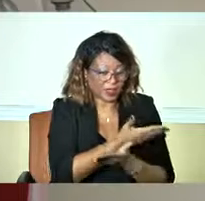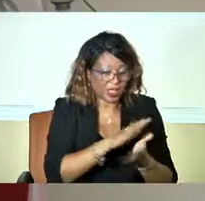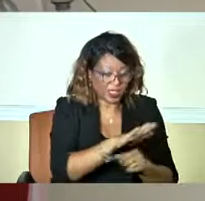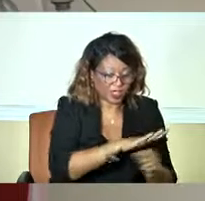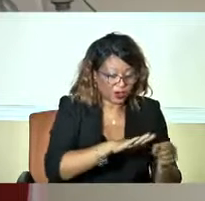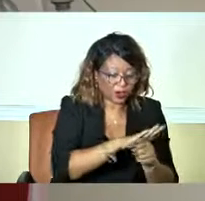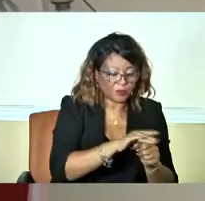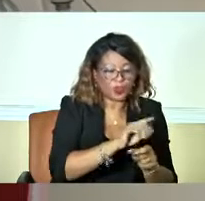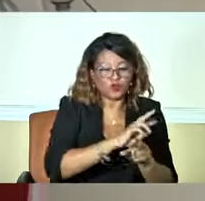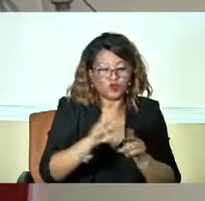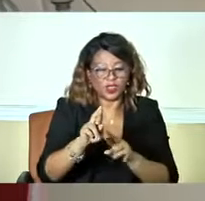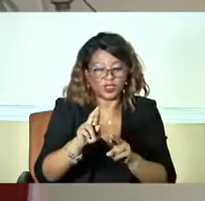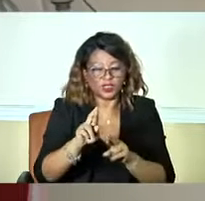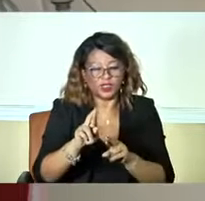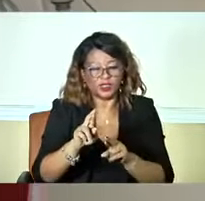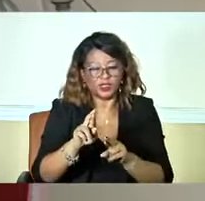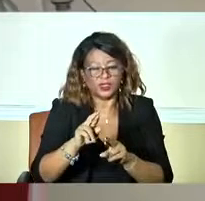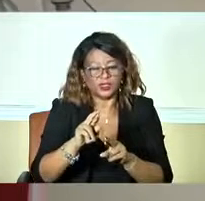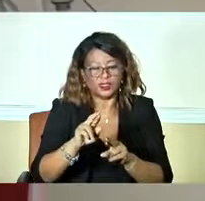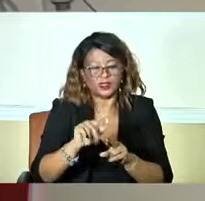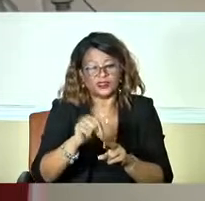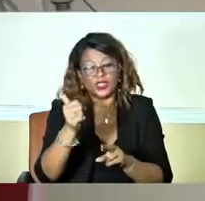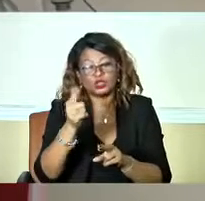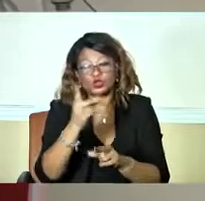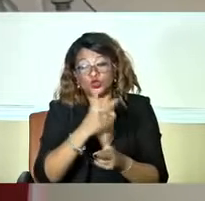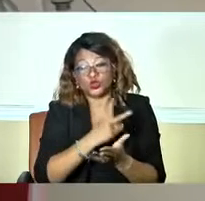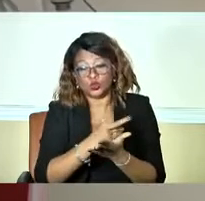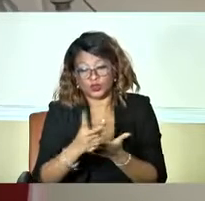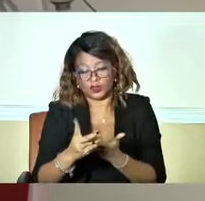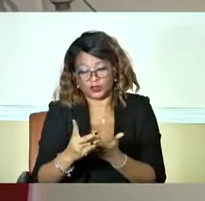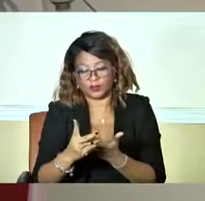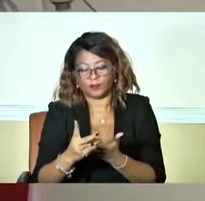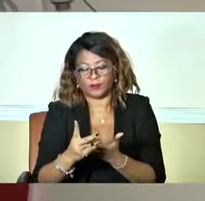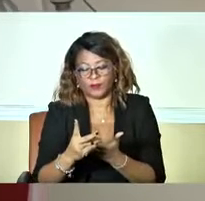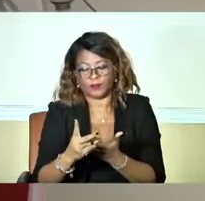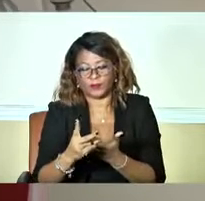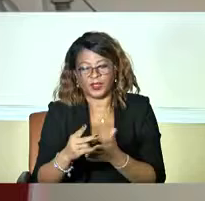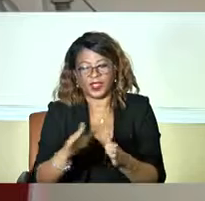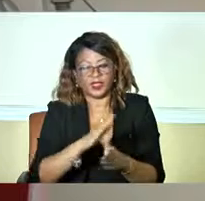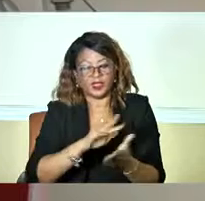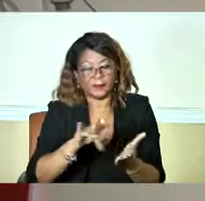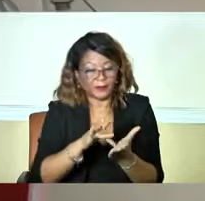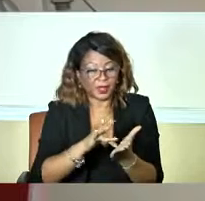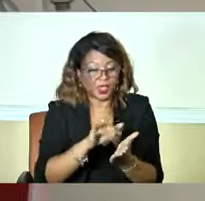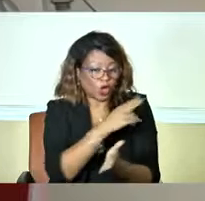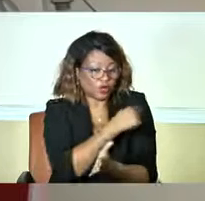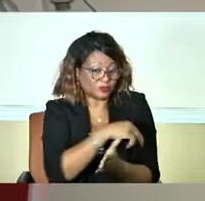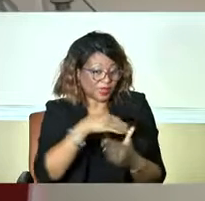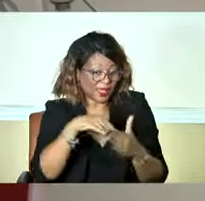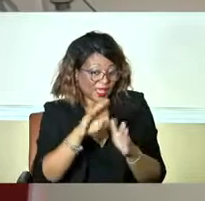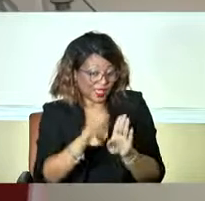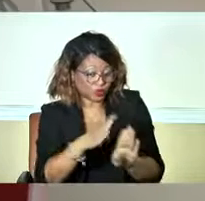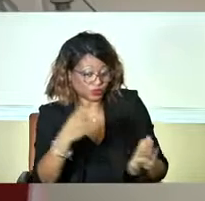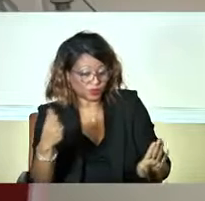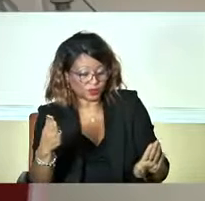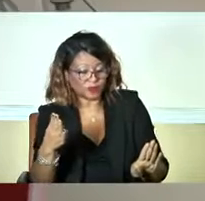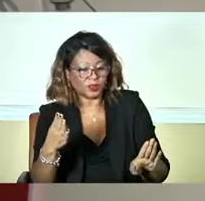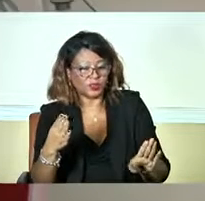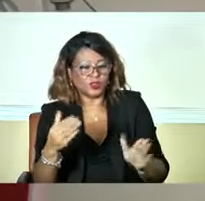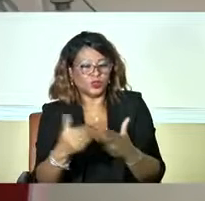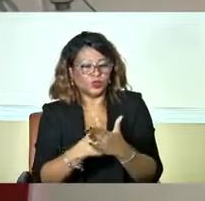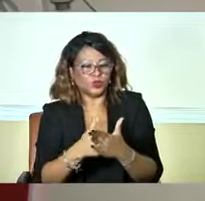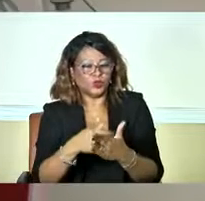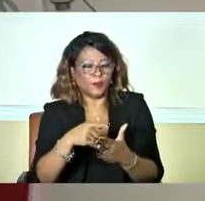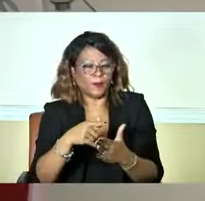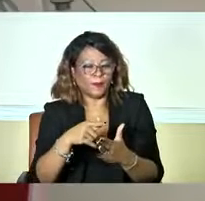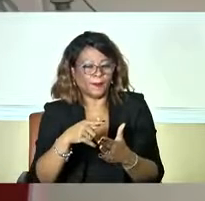ready for occupancy within the next 2 weeks. The main hospital entrance will also include a new